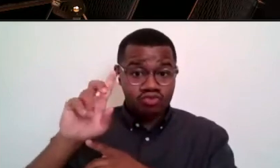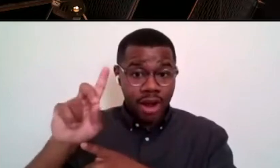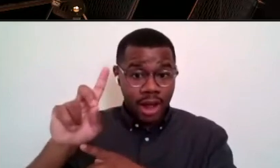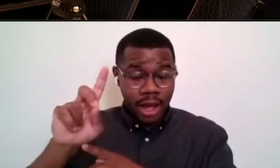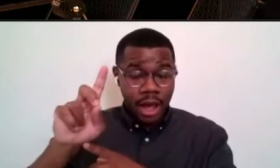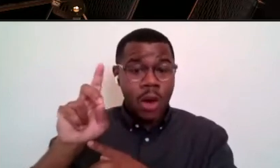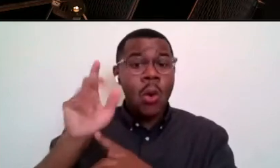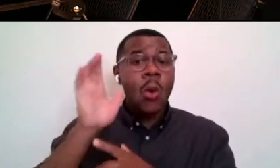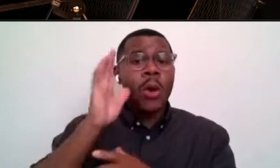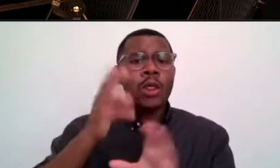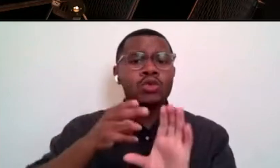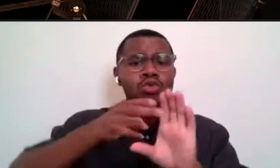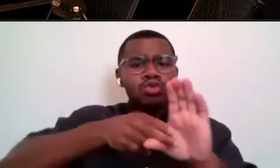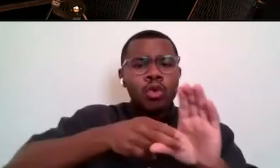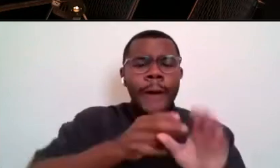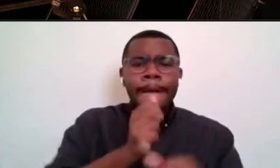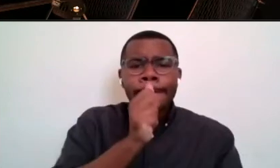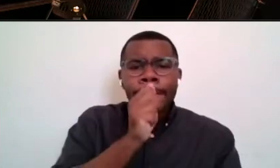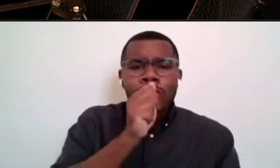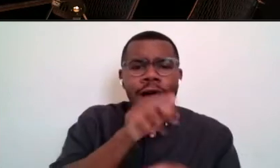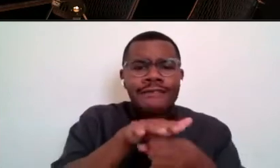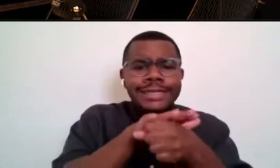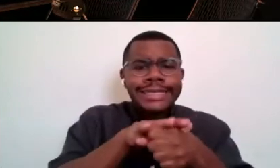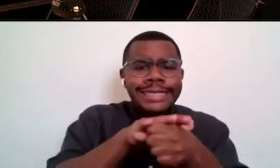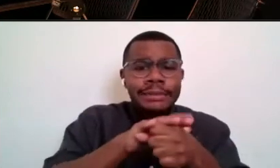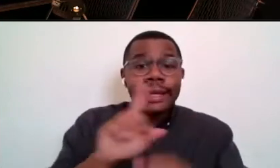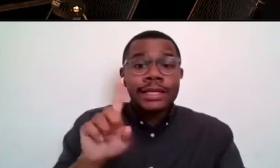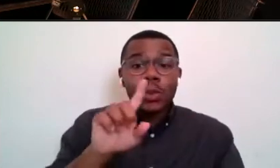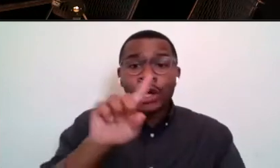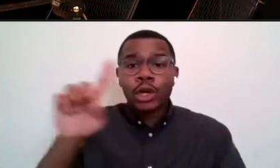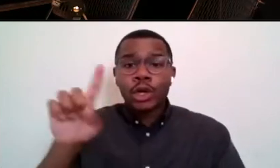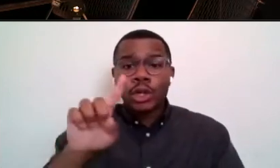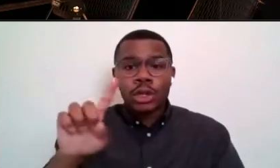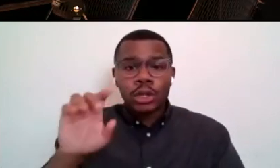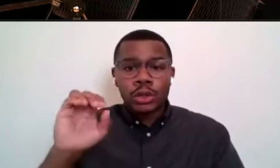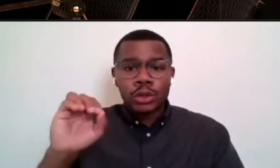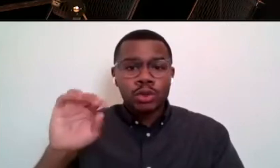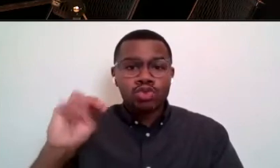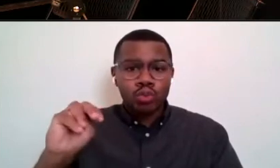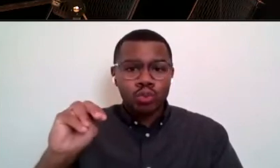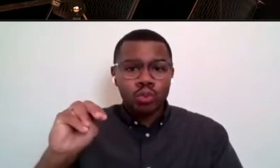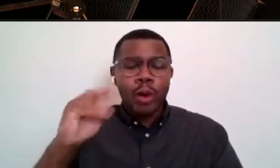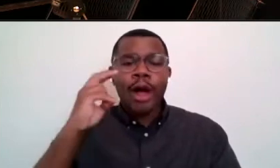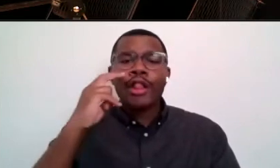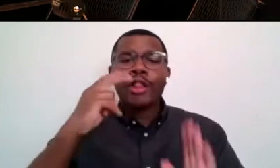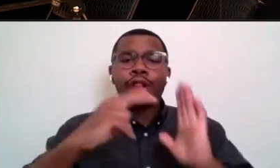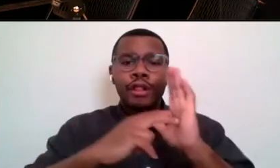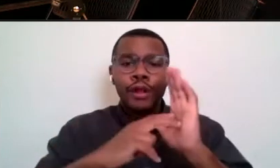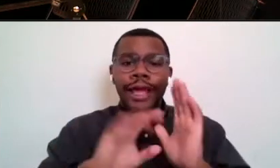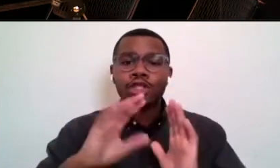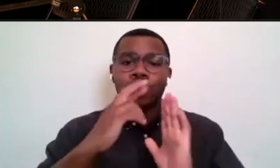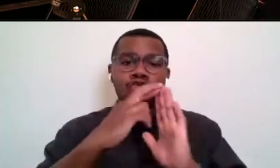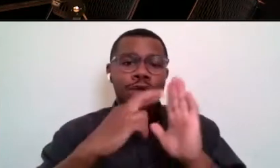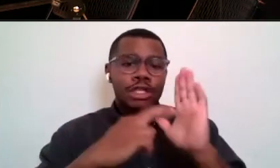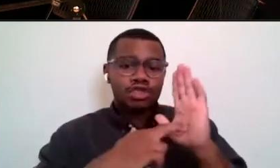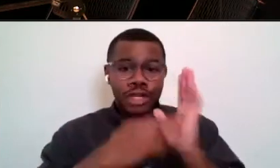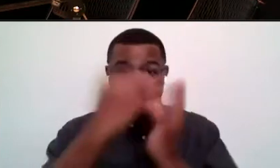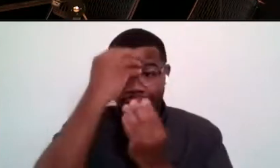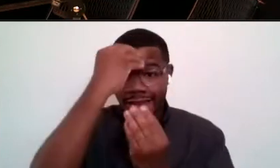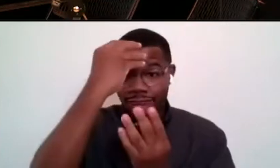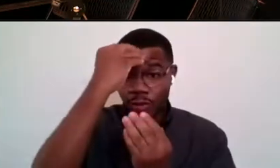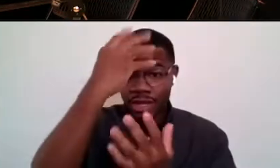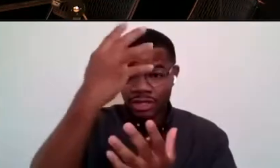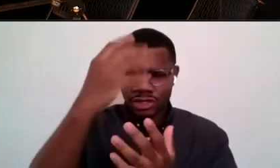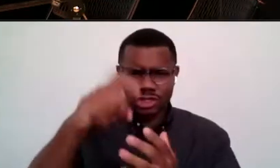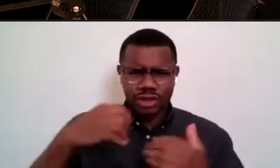in Zoom. So look to your registration information about that. You should have gotten a link. If you haven't, send us a message and we'll get one out to